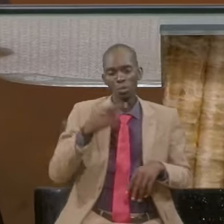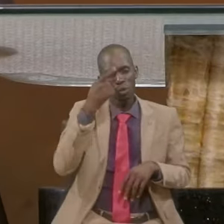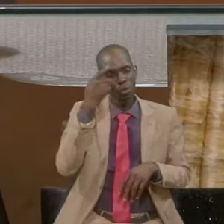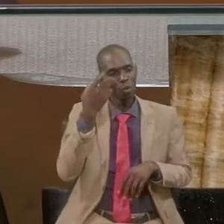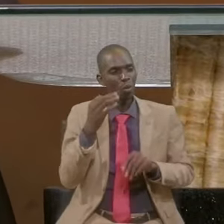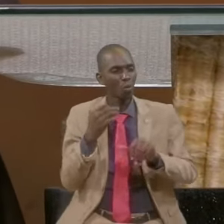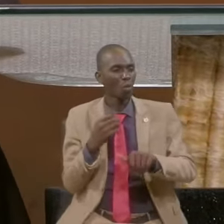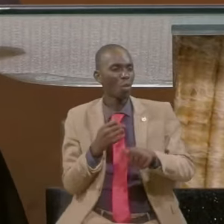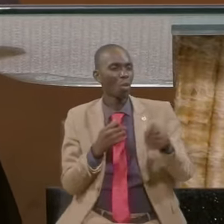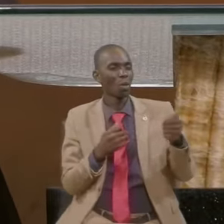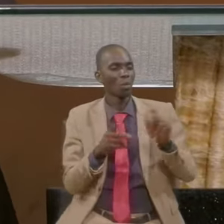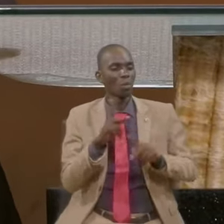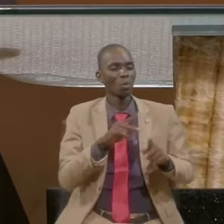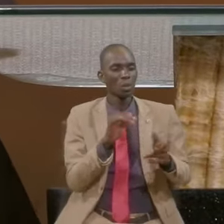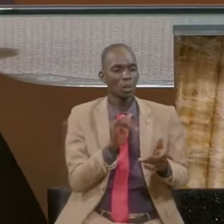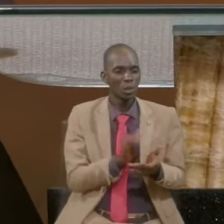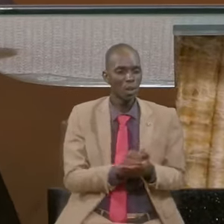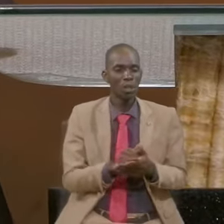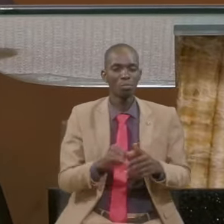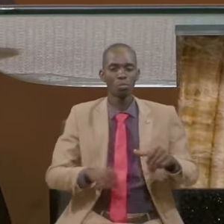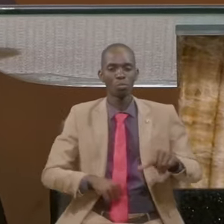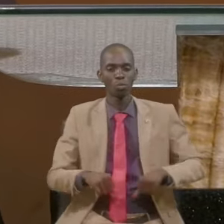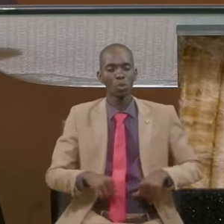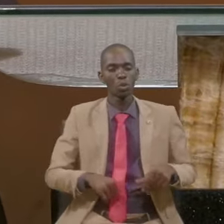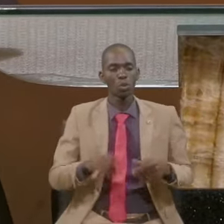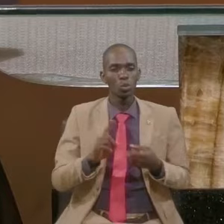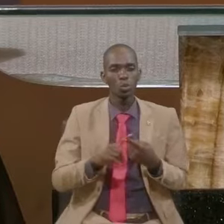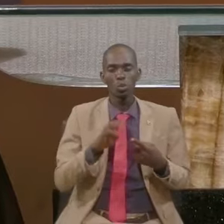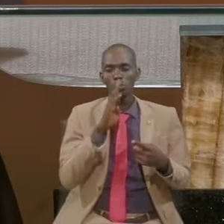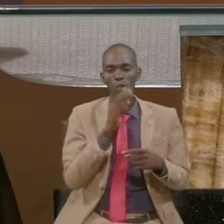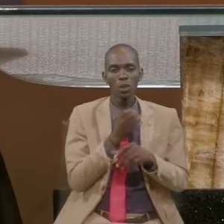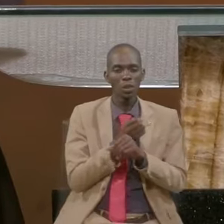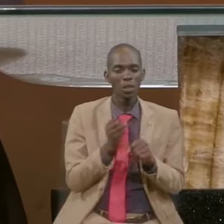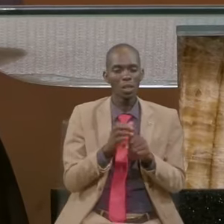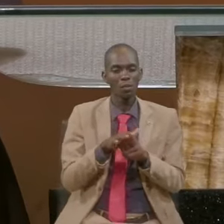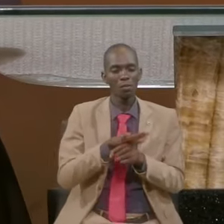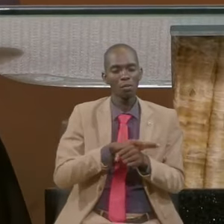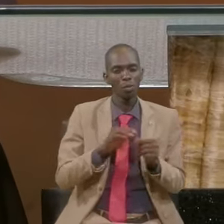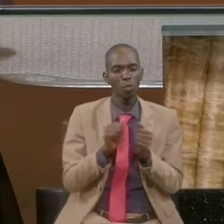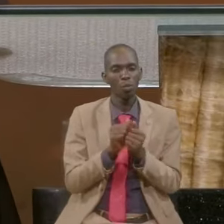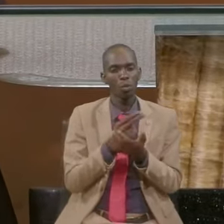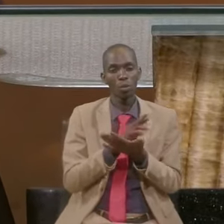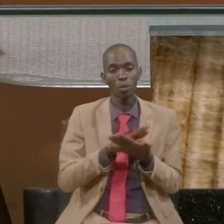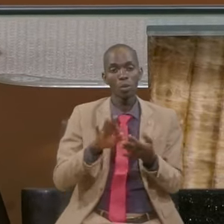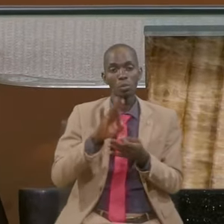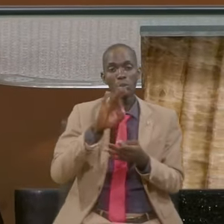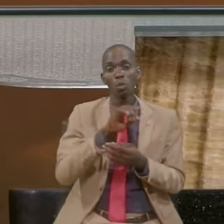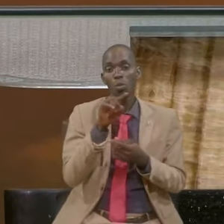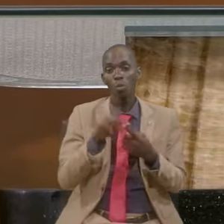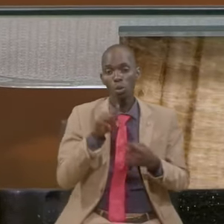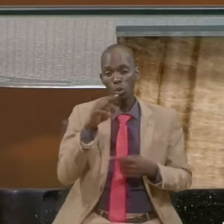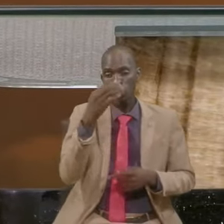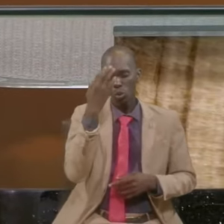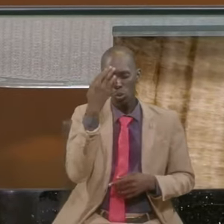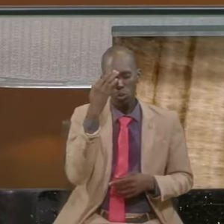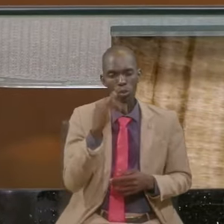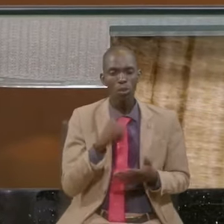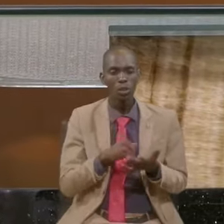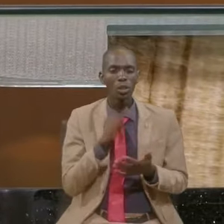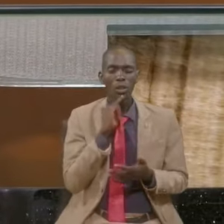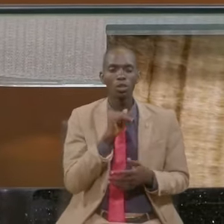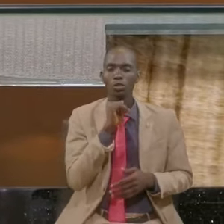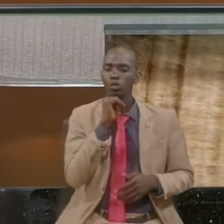to be saved, sanctified, filled with the Holy Ghost. Well, you know, it's not true. They are not filled with the Holy